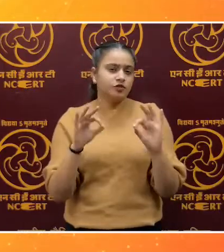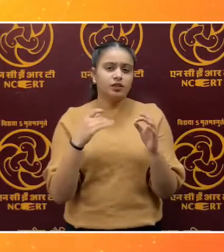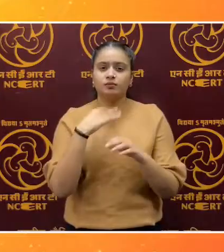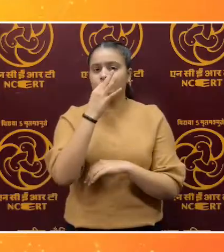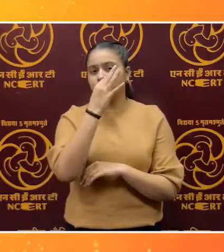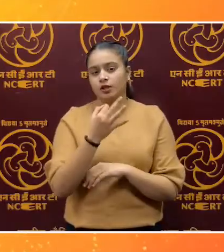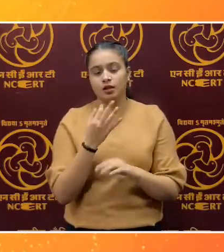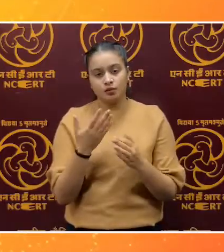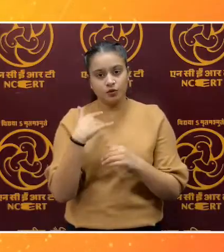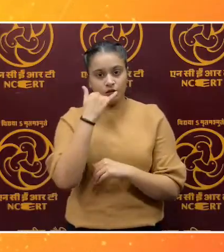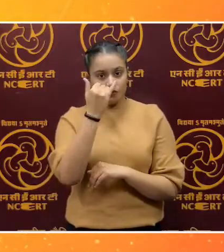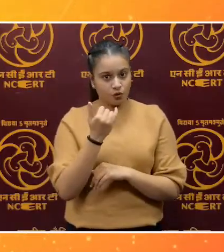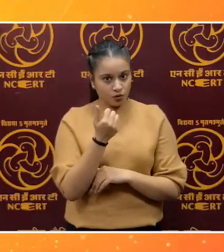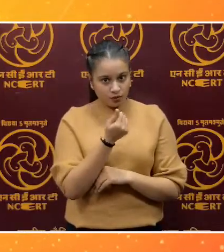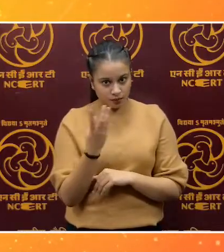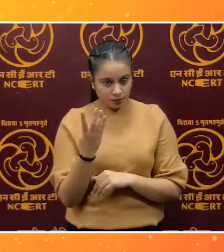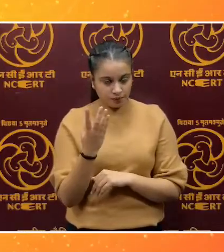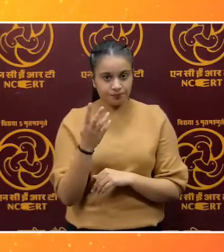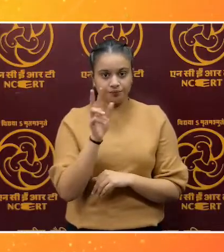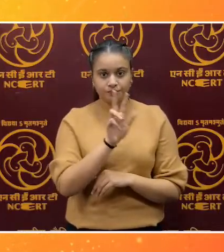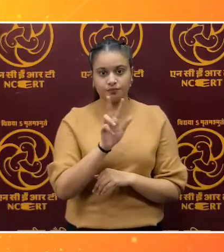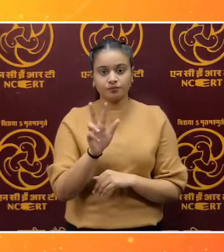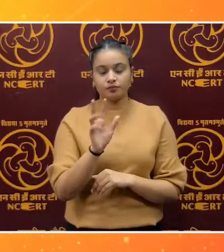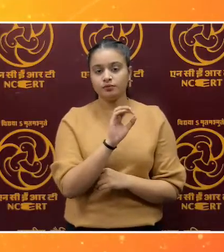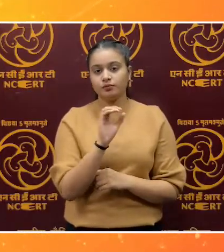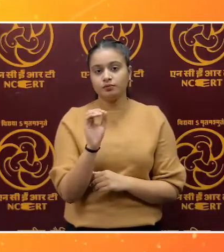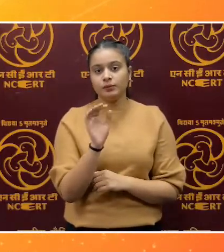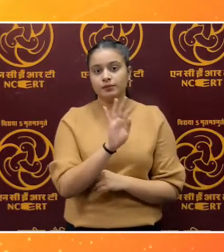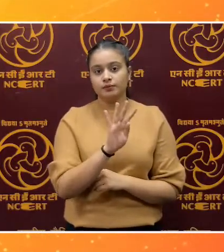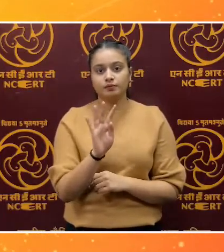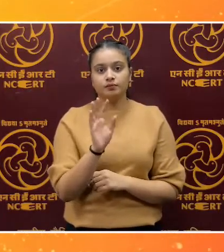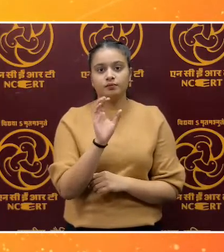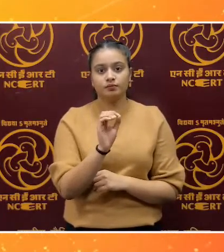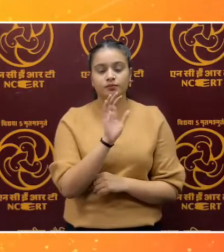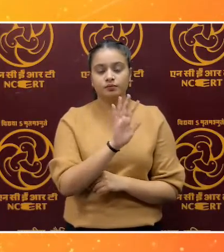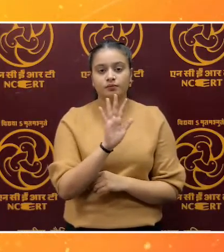us. You can call us on our number, that is